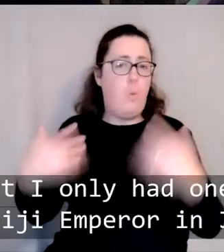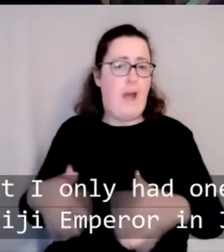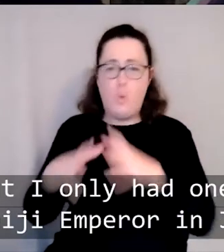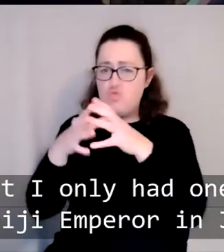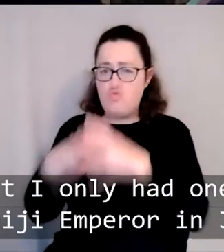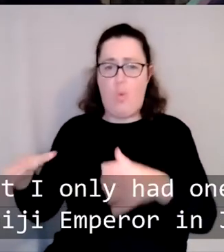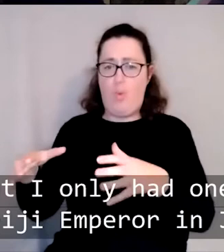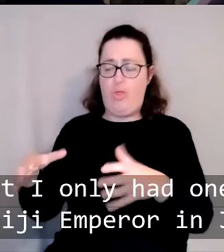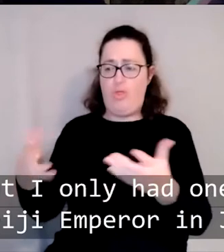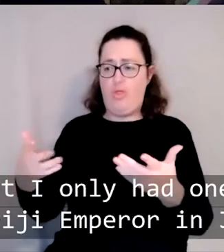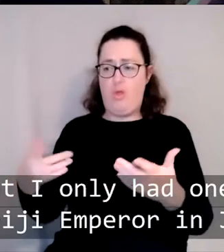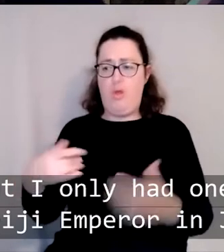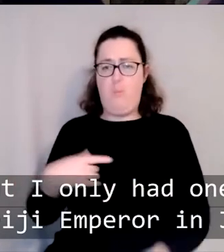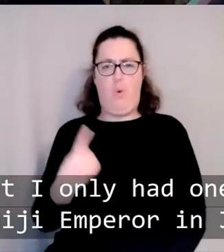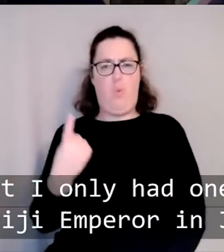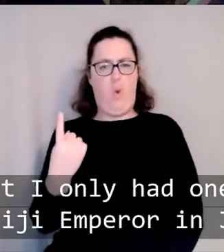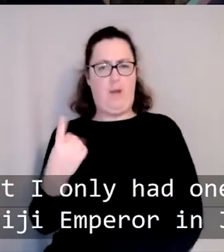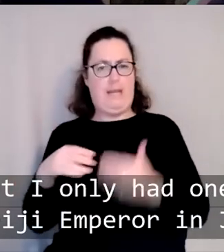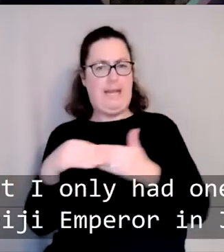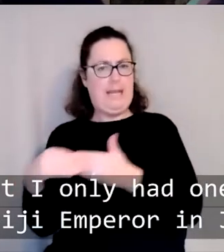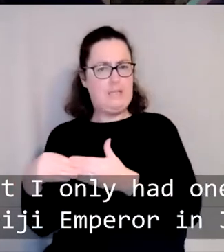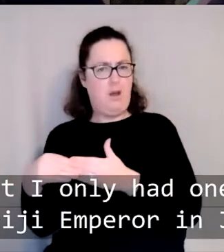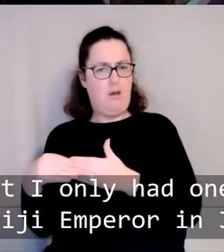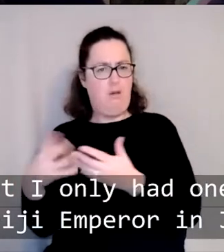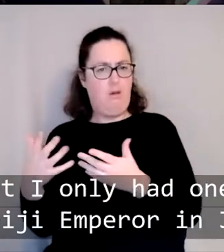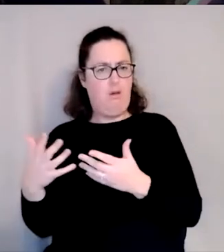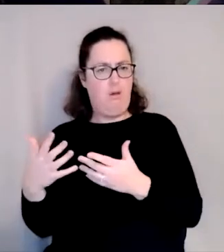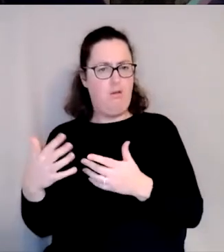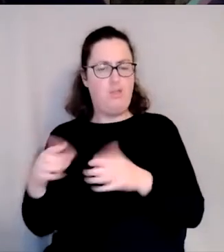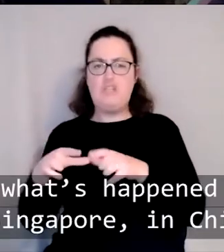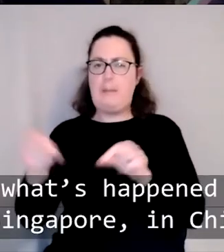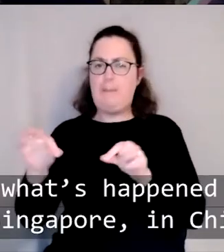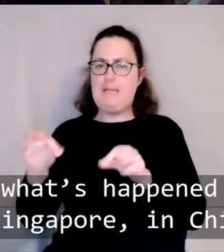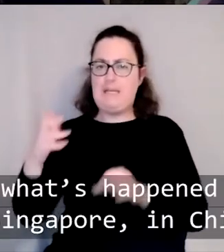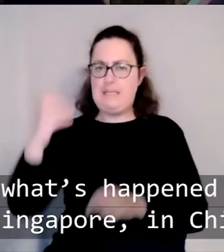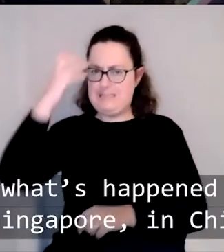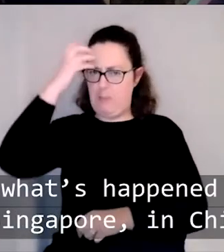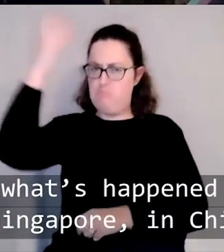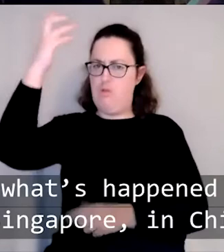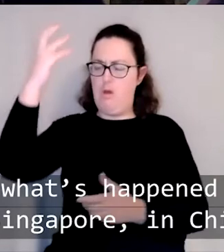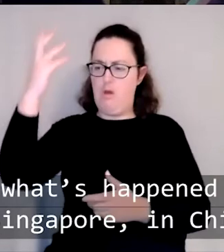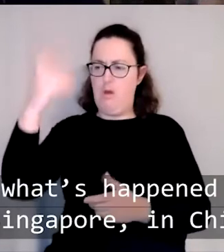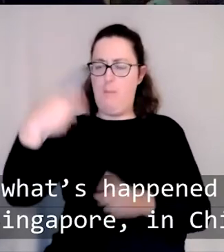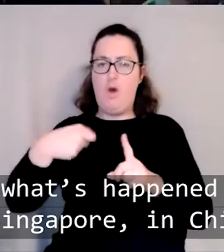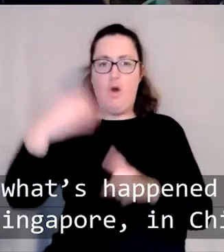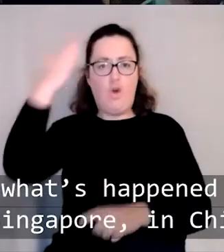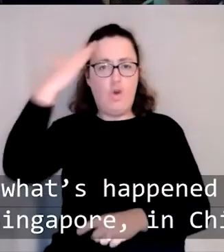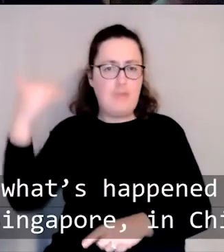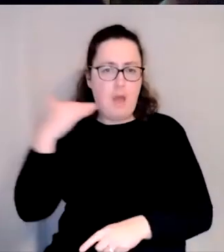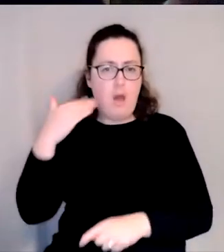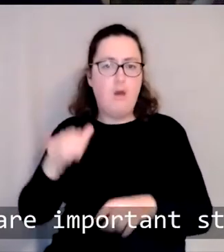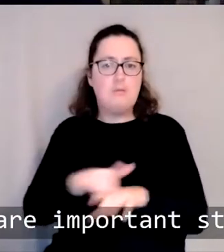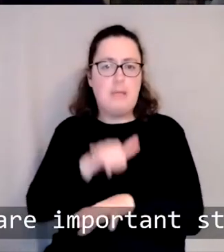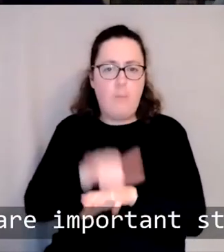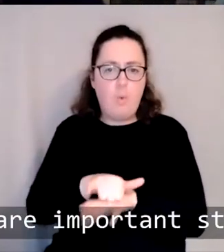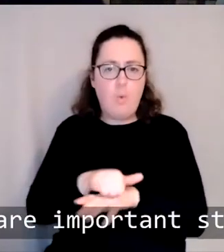generation, but I only had one, the Meiji Emperor in Japan. But actually what's happened in Korea, in Singapore, in